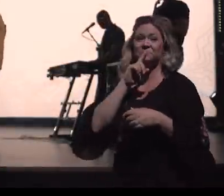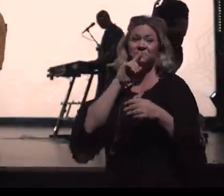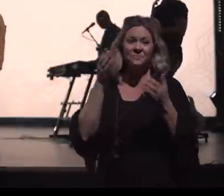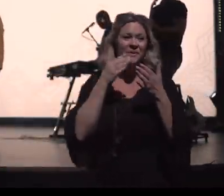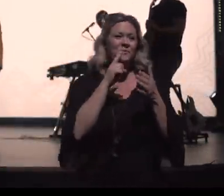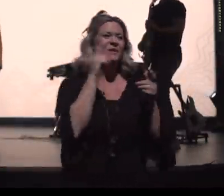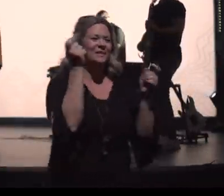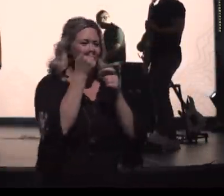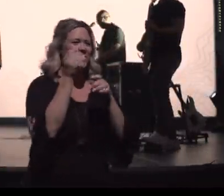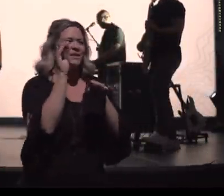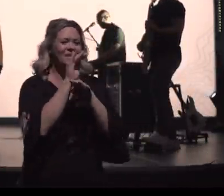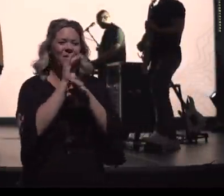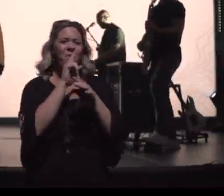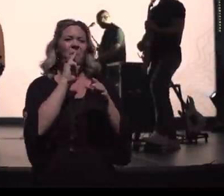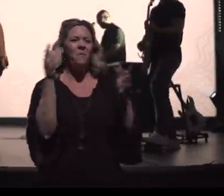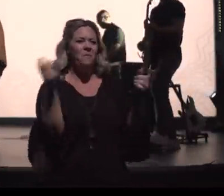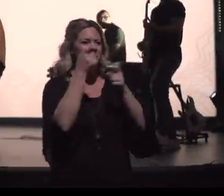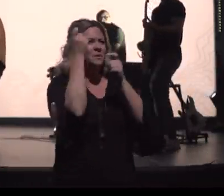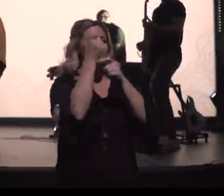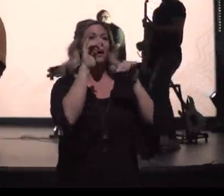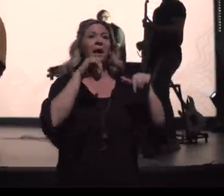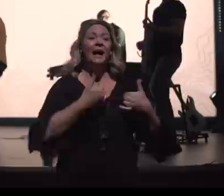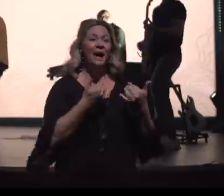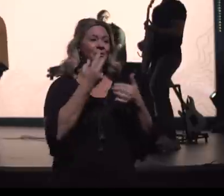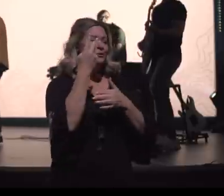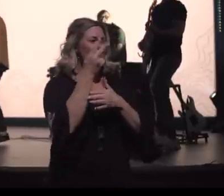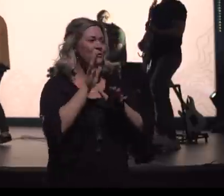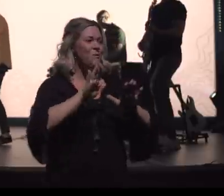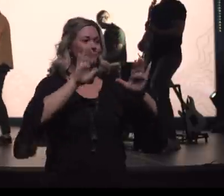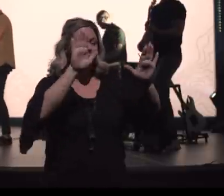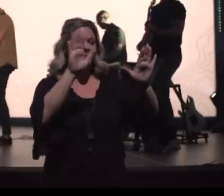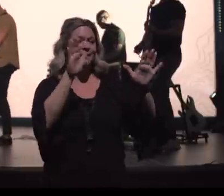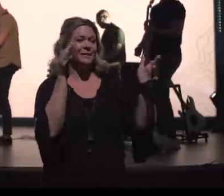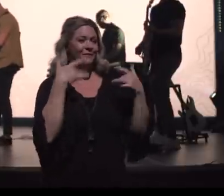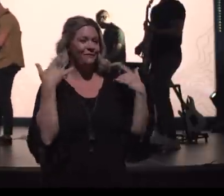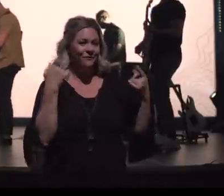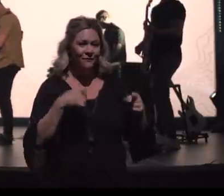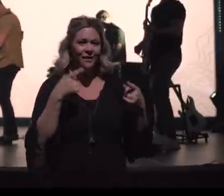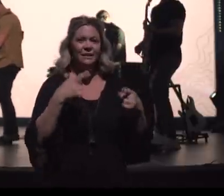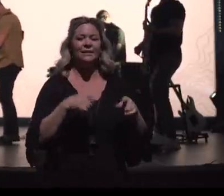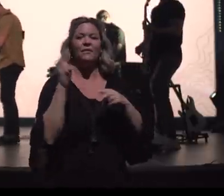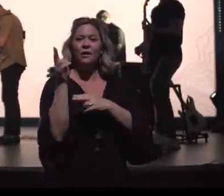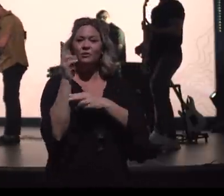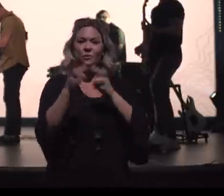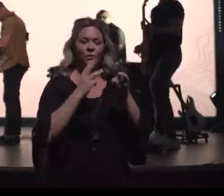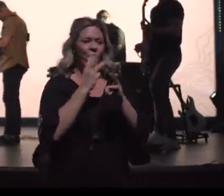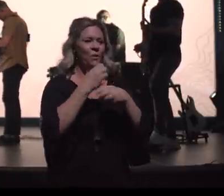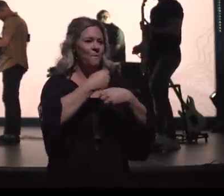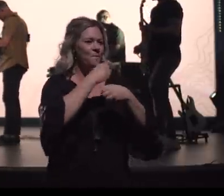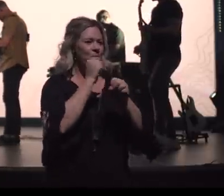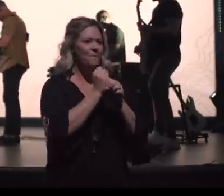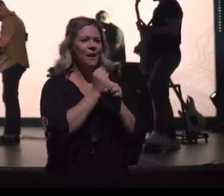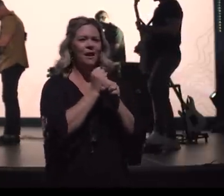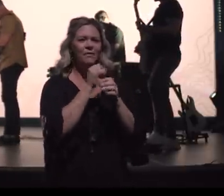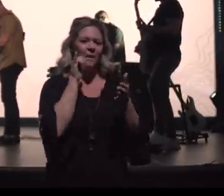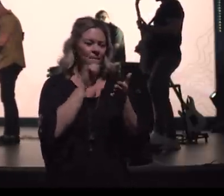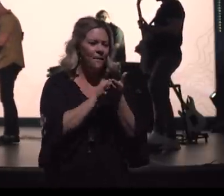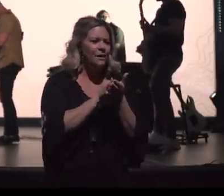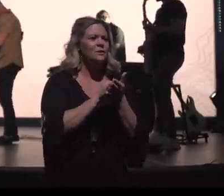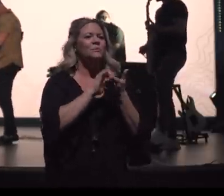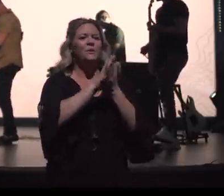We're here to celebrate tonight. We're here to celebrate how the two greatest events in the history of our world made the